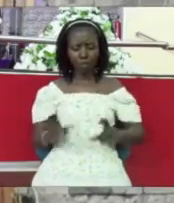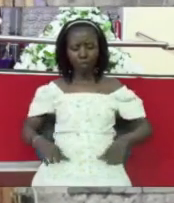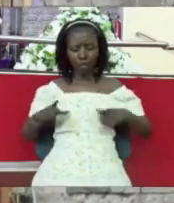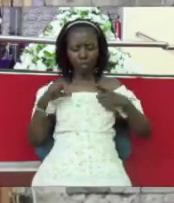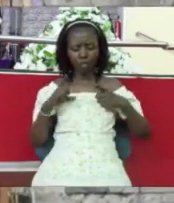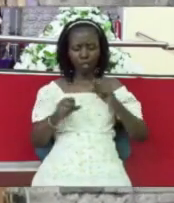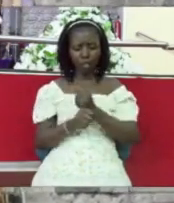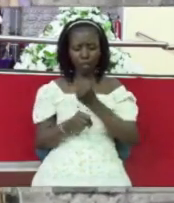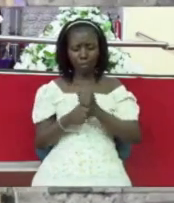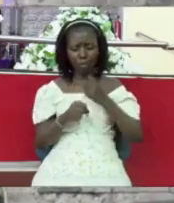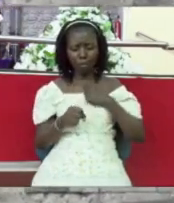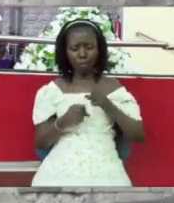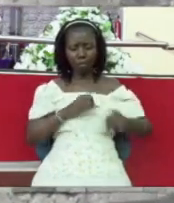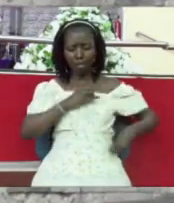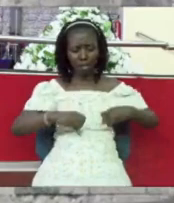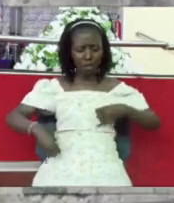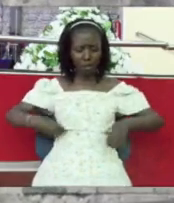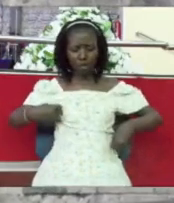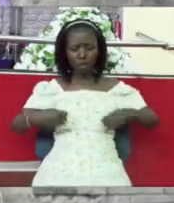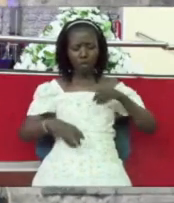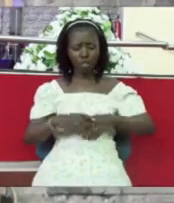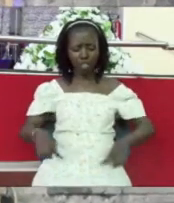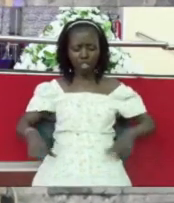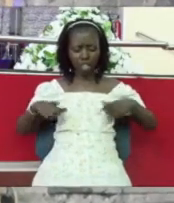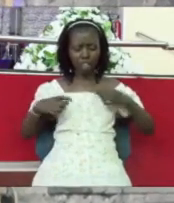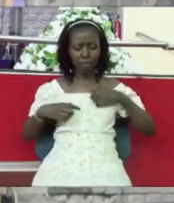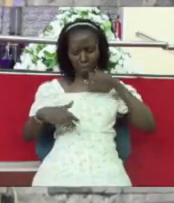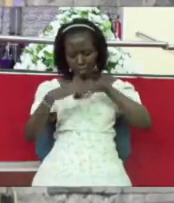Cause me to rejoice in the life that I am coming into.